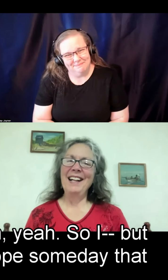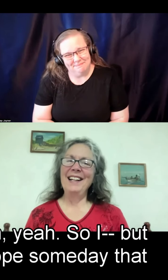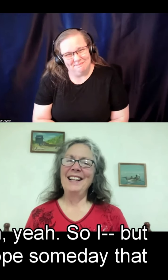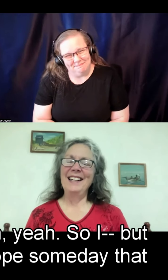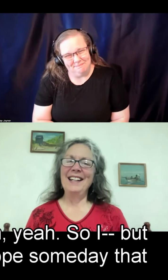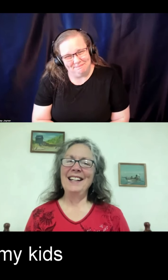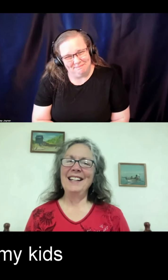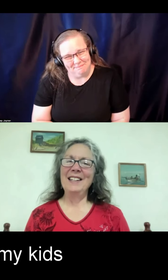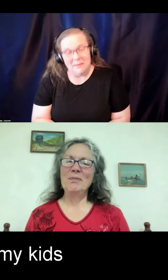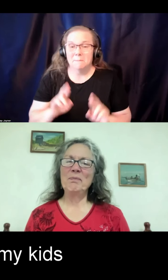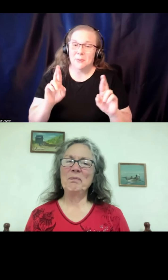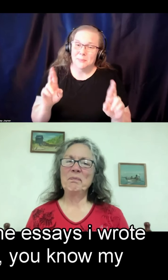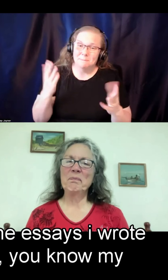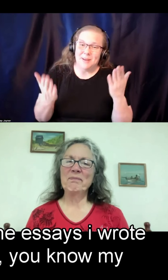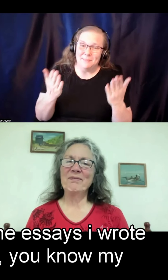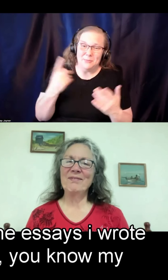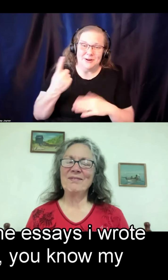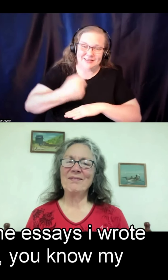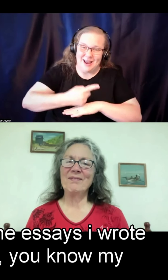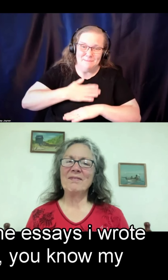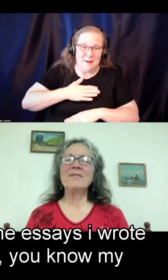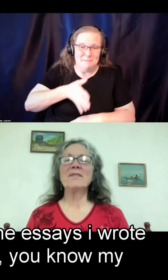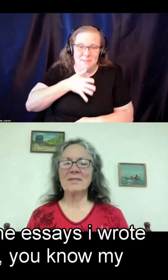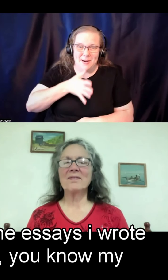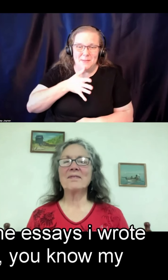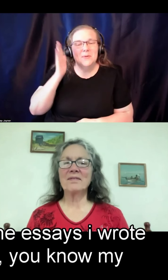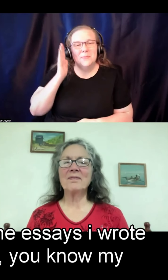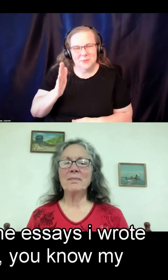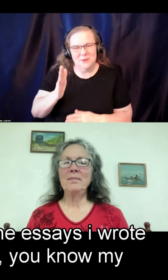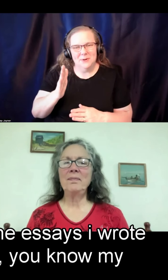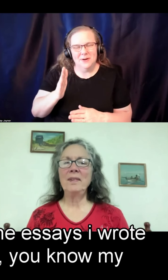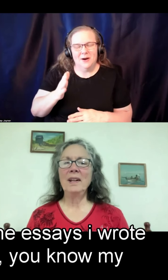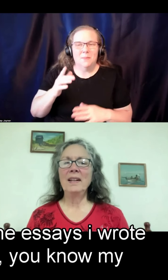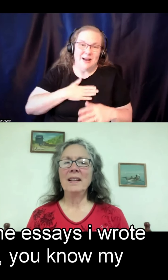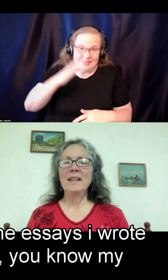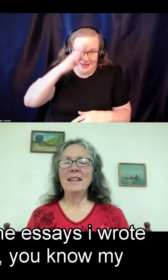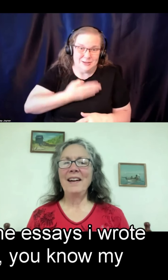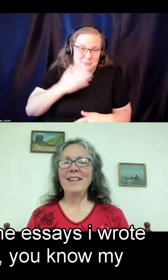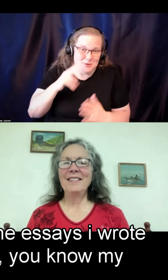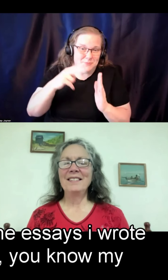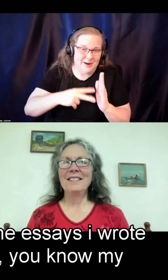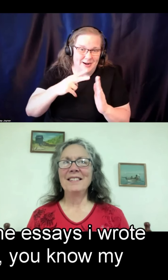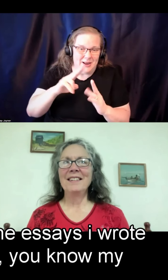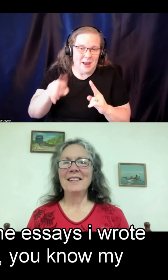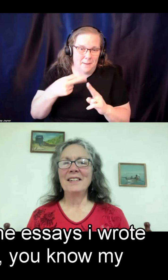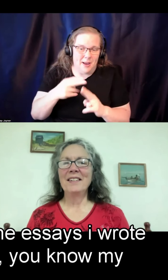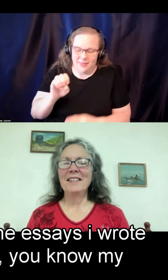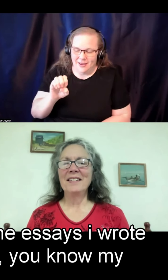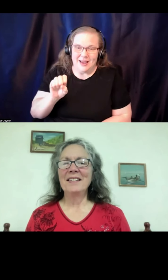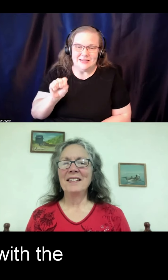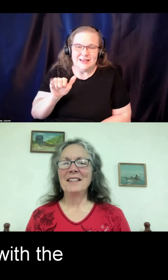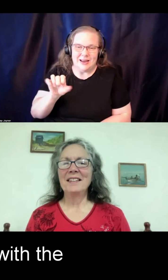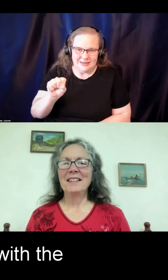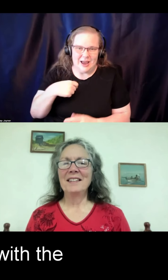I'd like to hope someday that maybe my kids would read some of the essays I wrote about my life as a mother. Yeah. Since